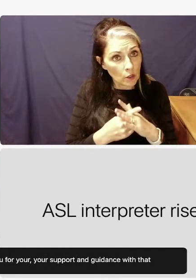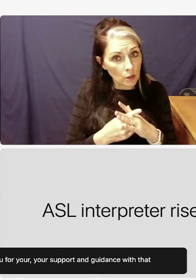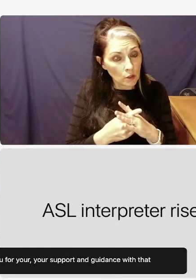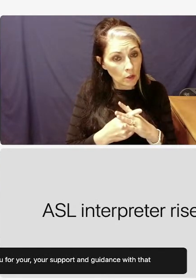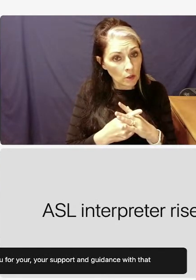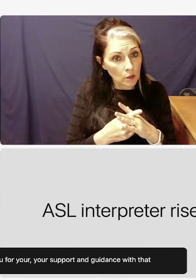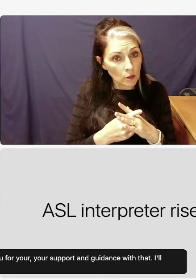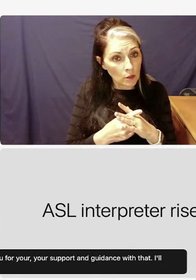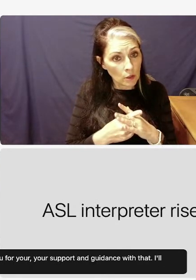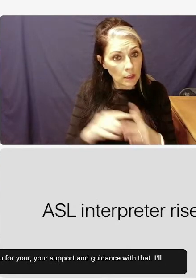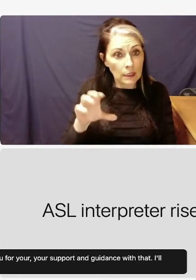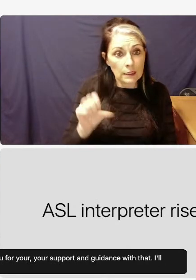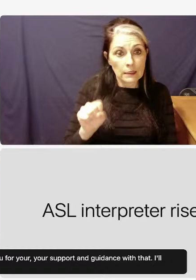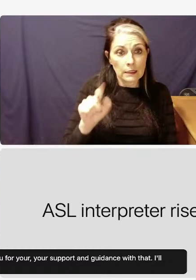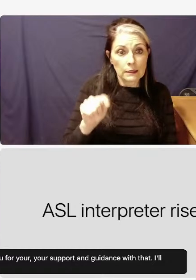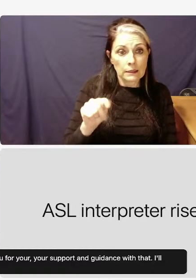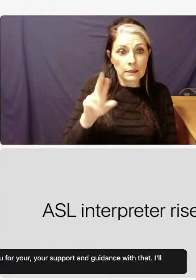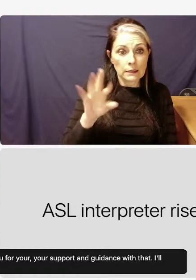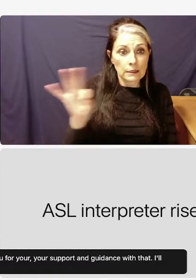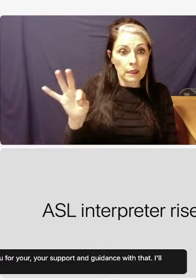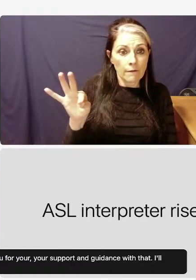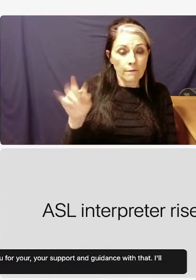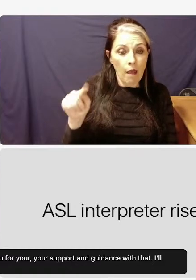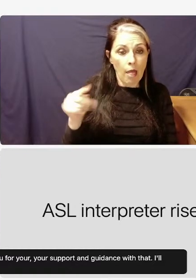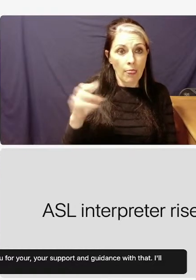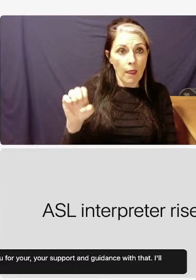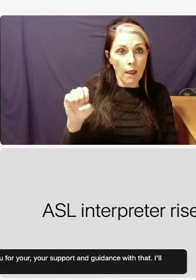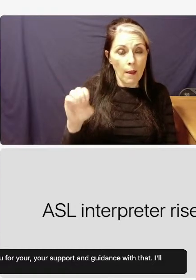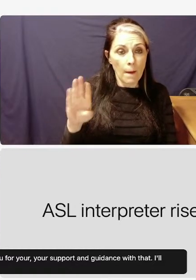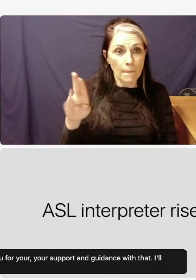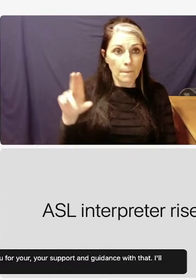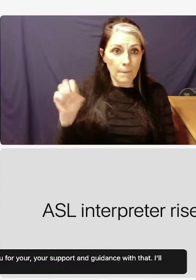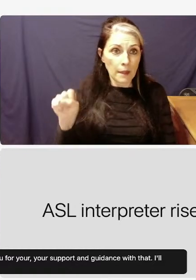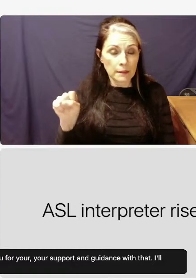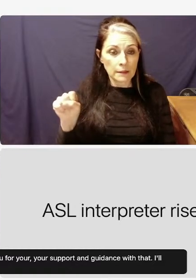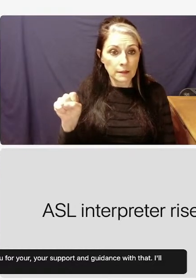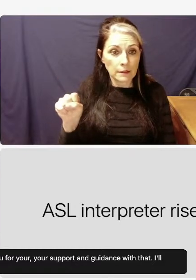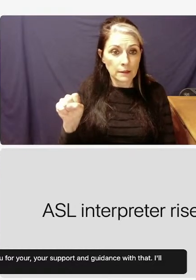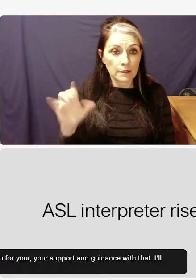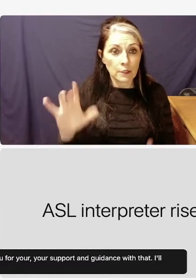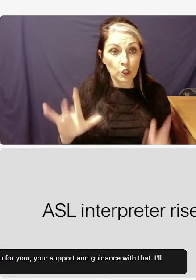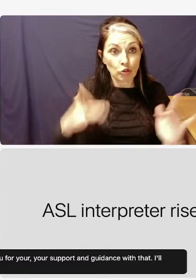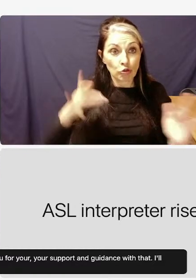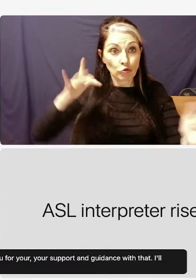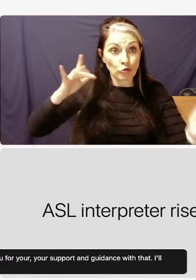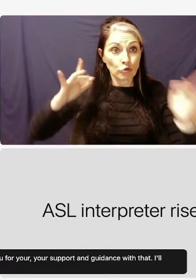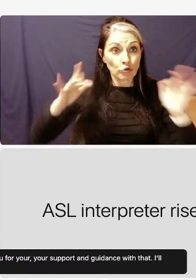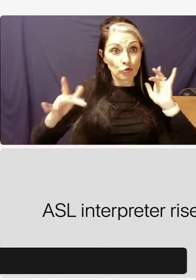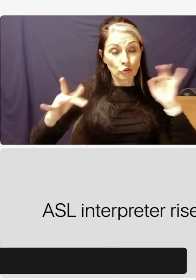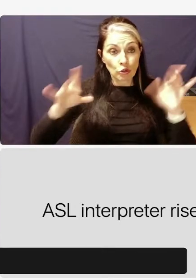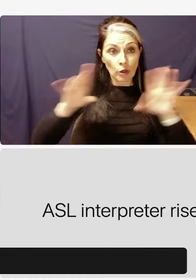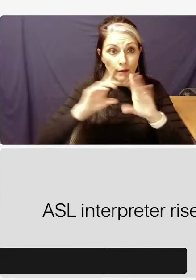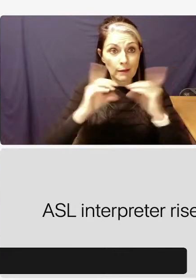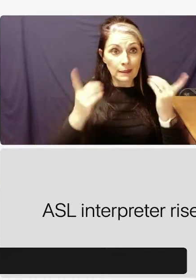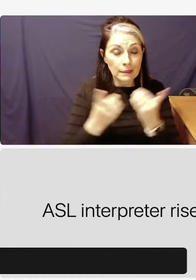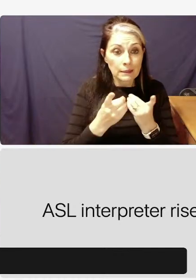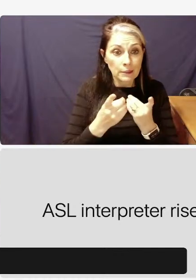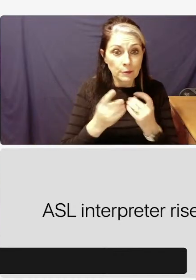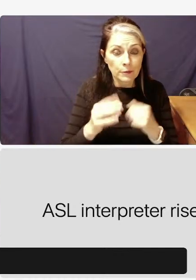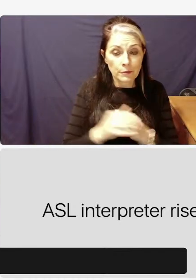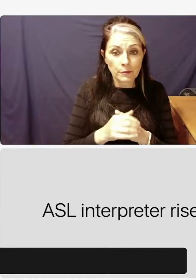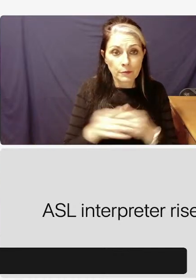bus so i'll tell you uh this is one of our shining bright spots in our district uh eric richardson